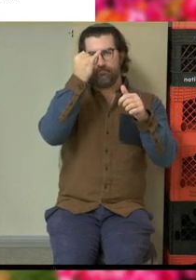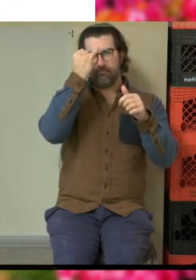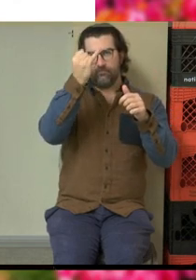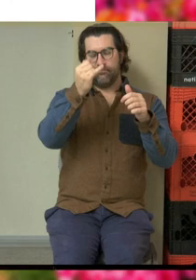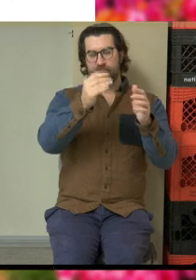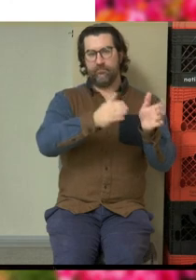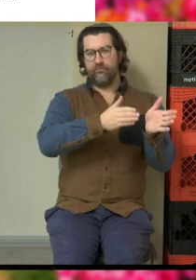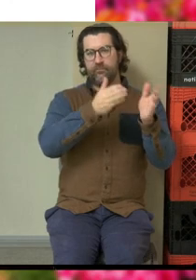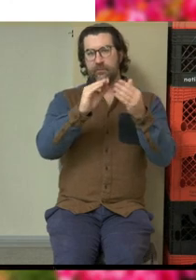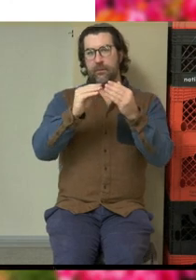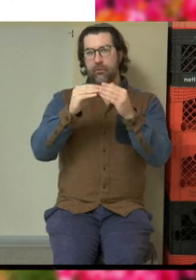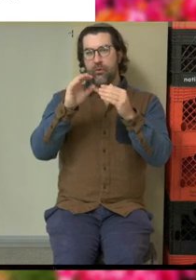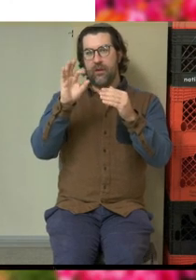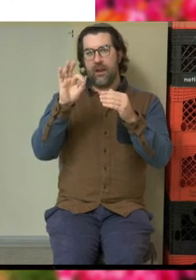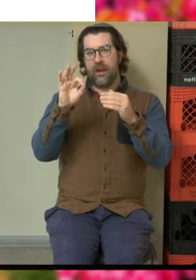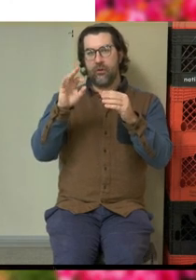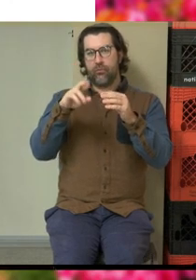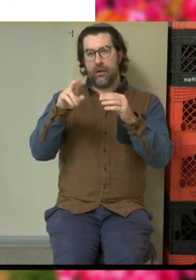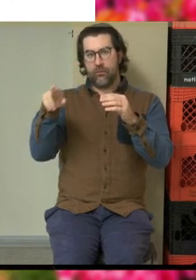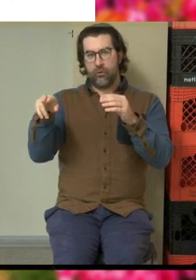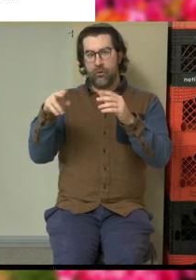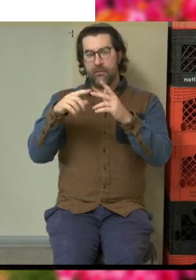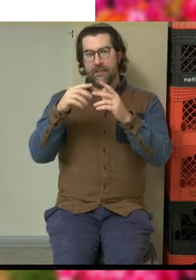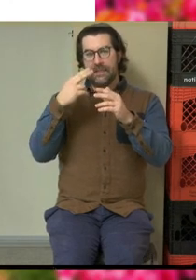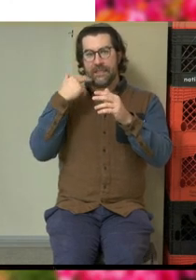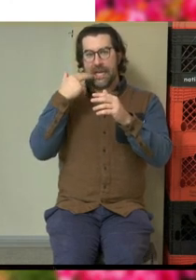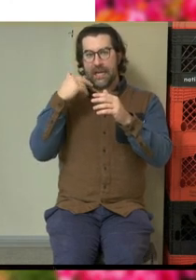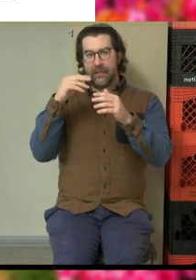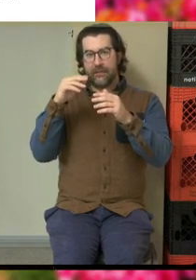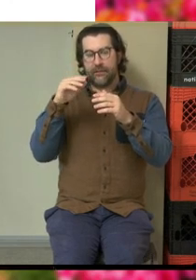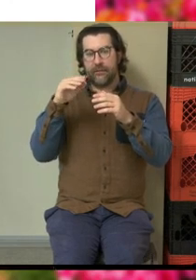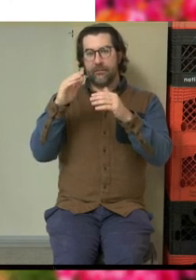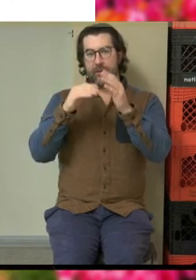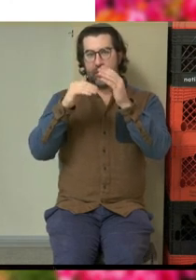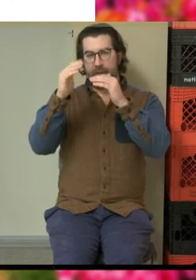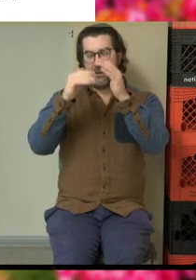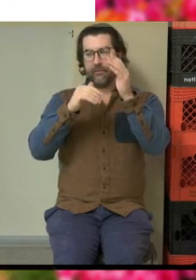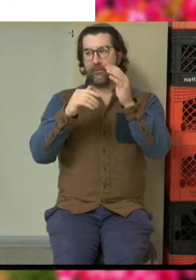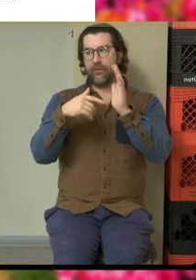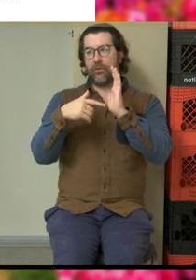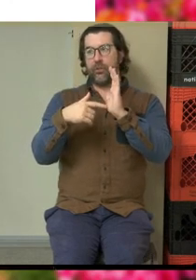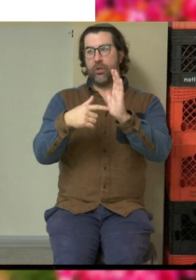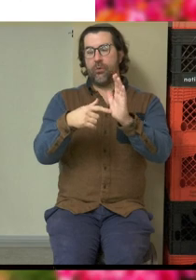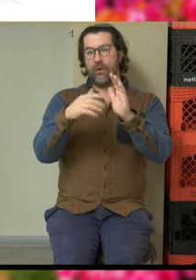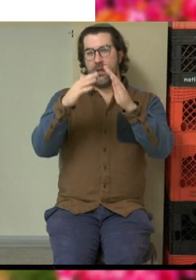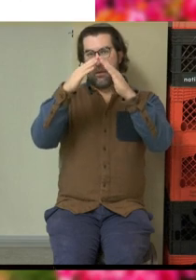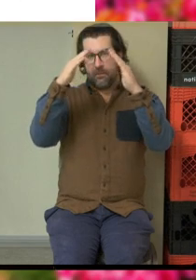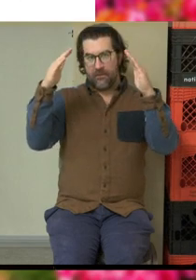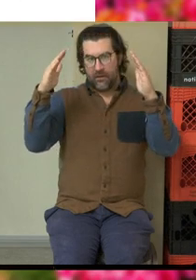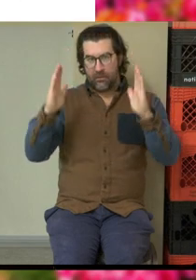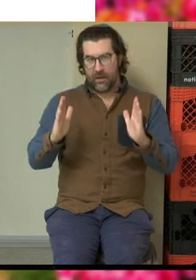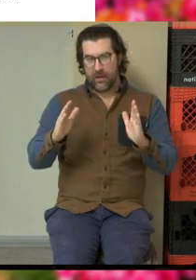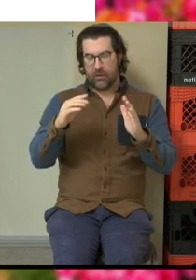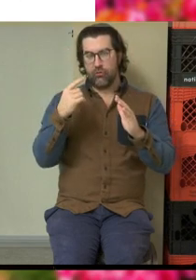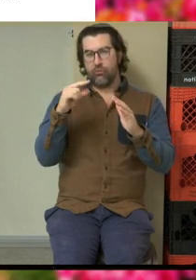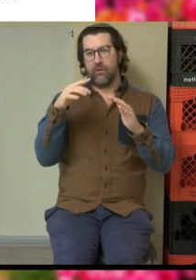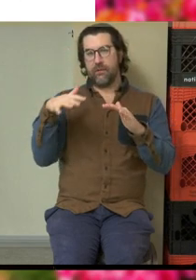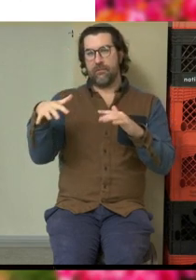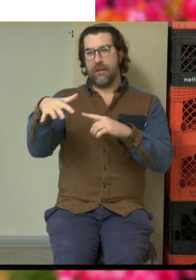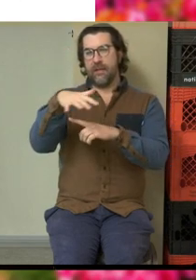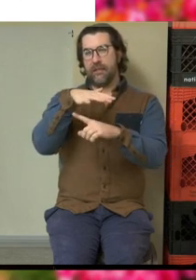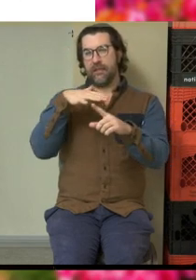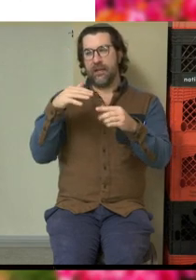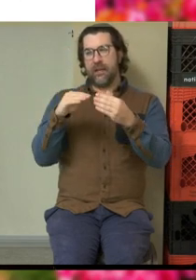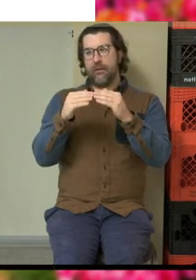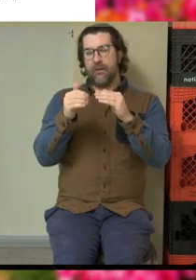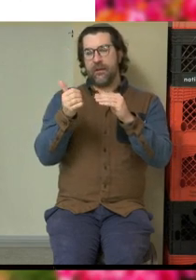concession building. And then we're showing the pavilion and green space at number 10, which is a little bit closer